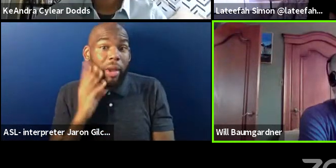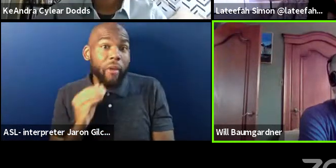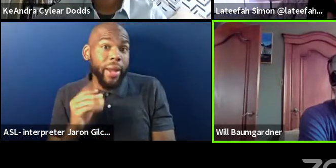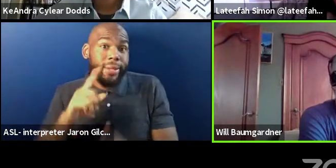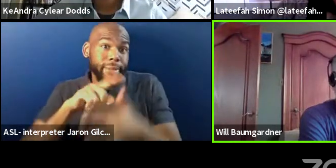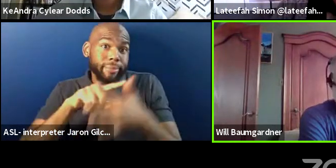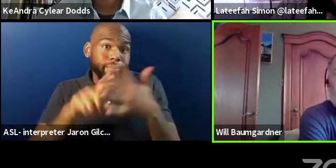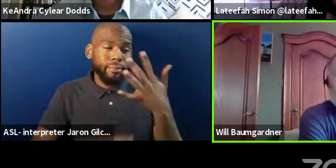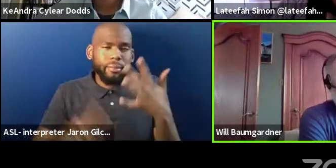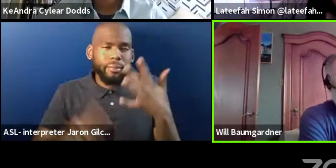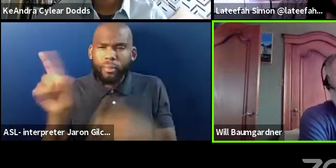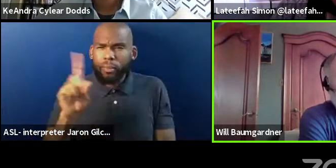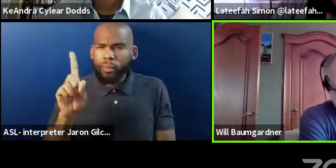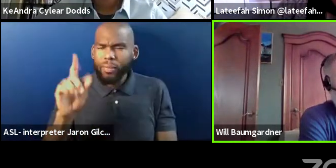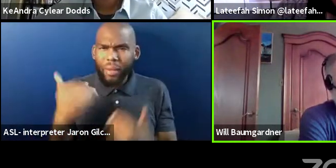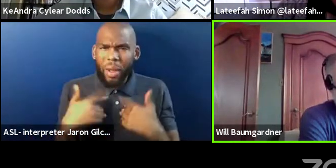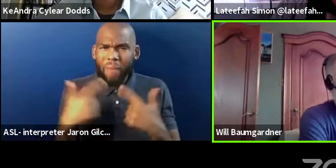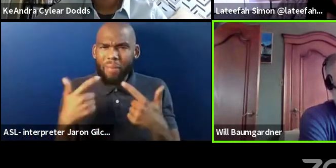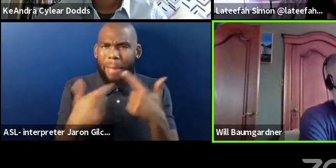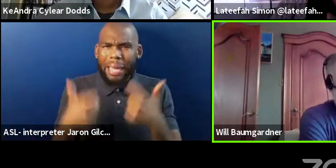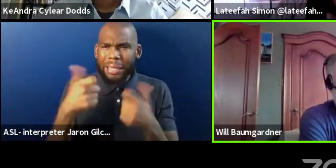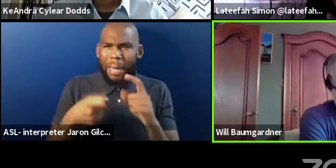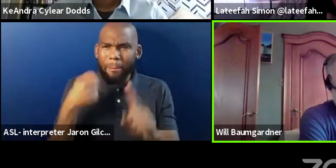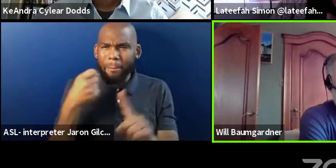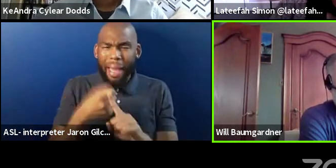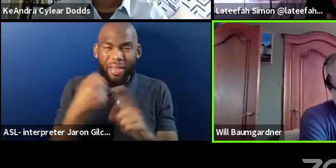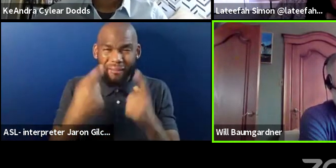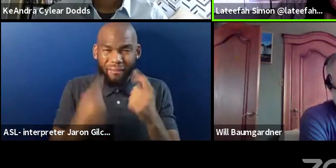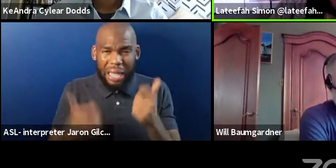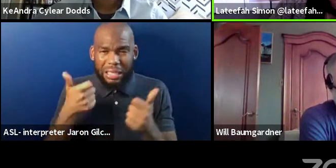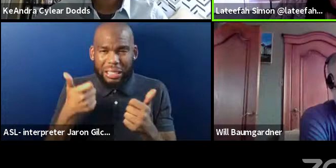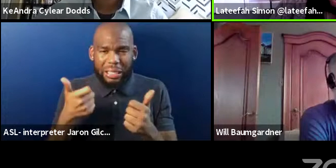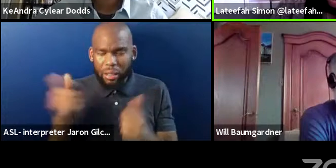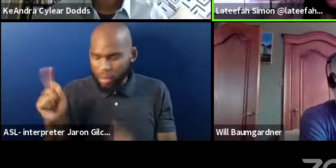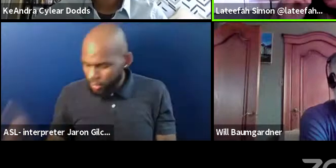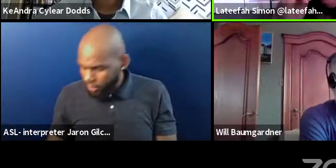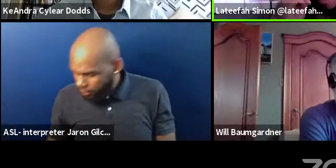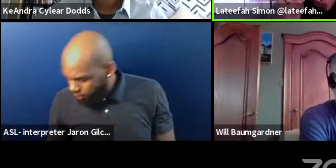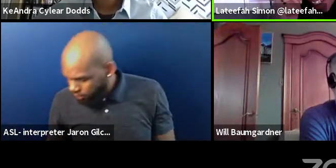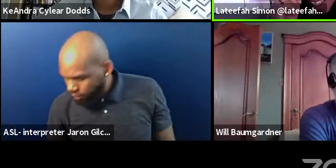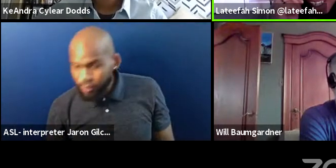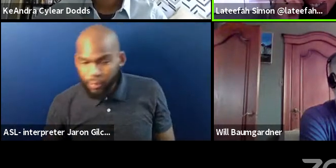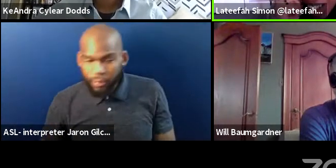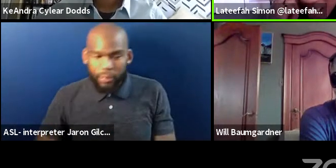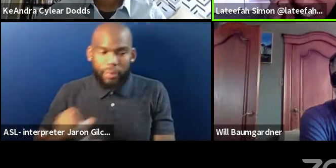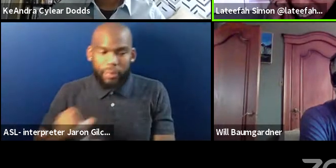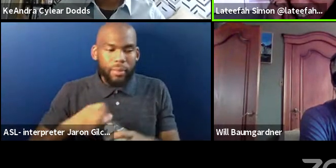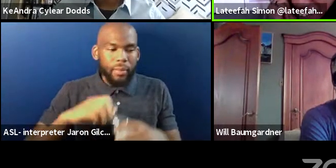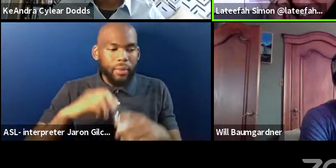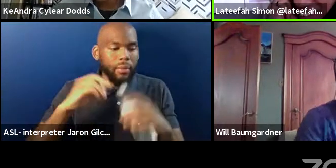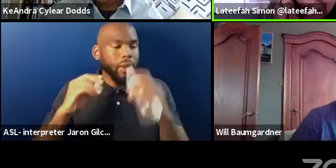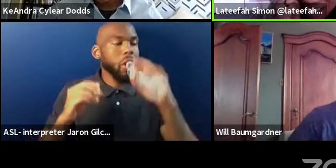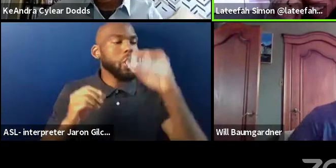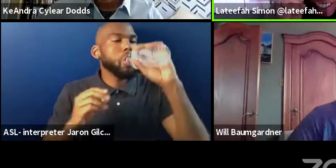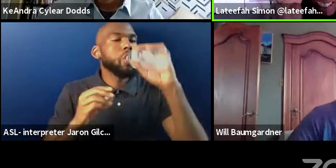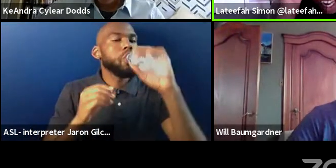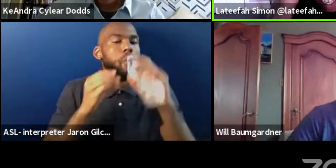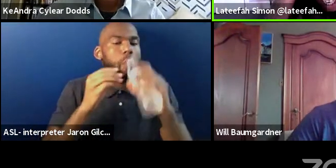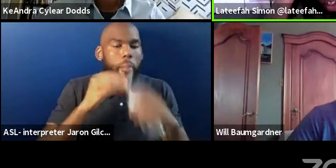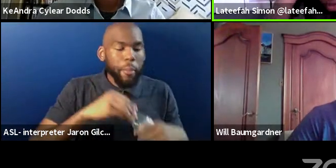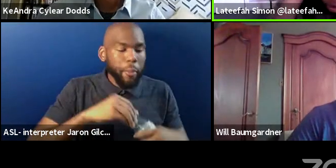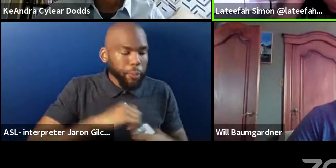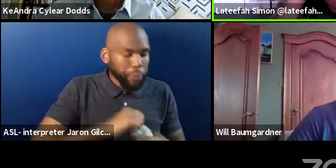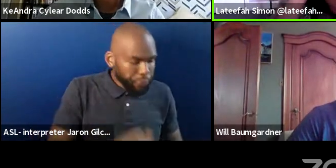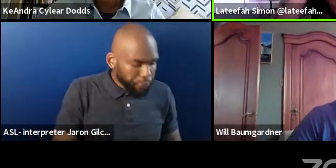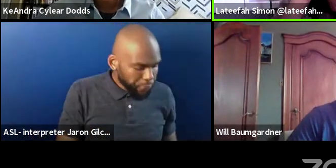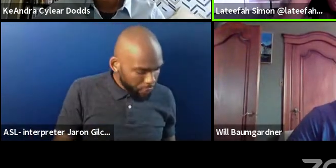But where can we have the biggest impact the fastest? I appreciate, I'll be quick because I actually want to hear from Keandra,